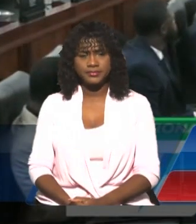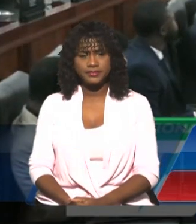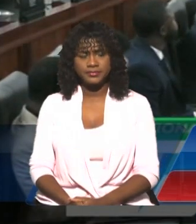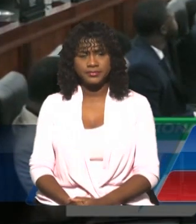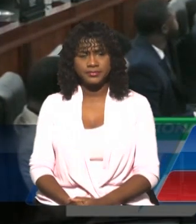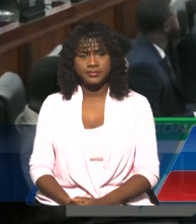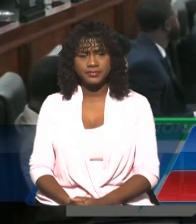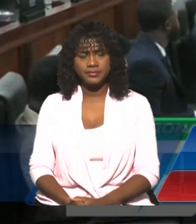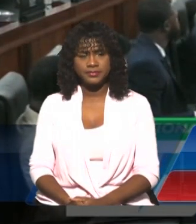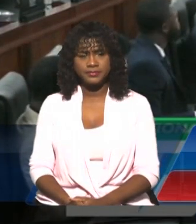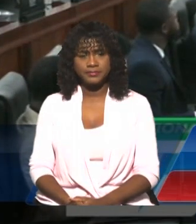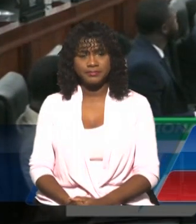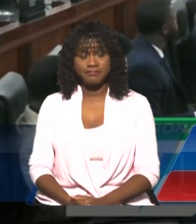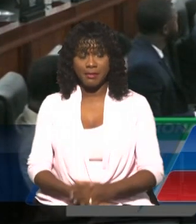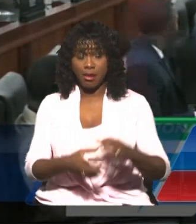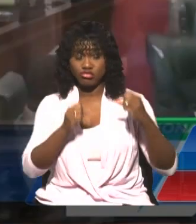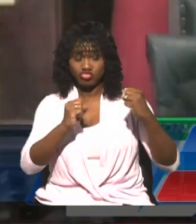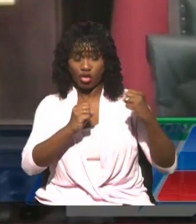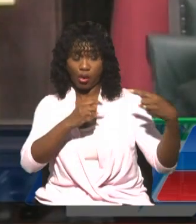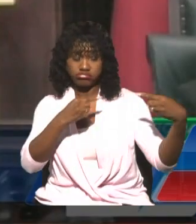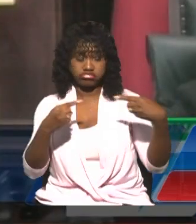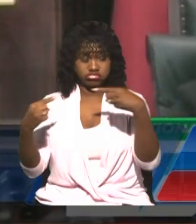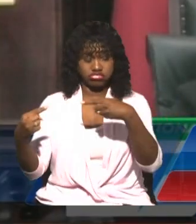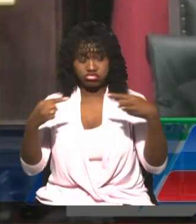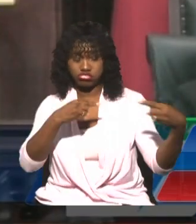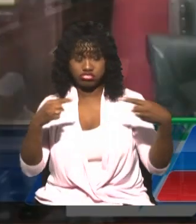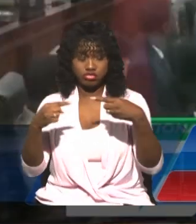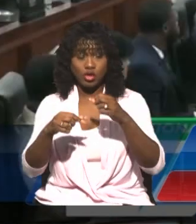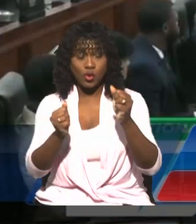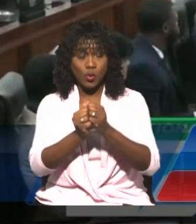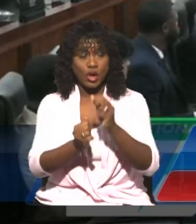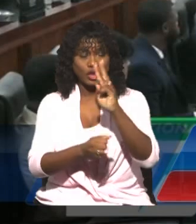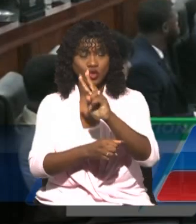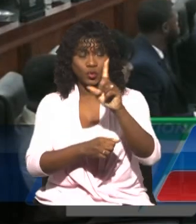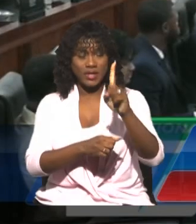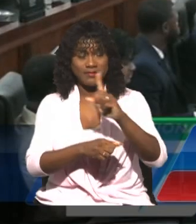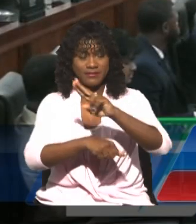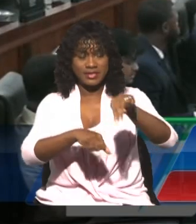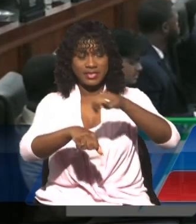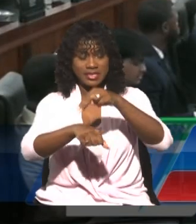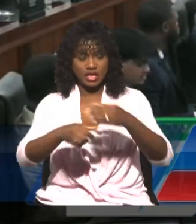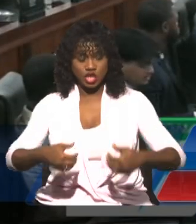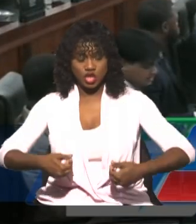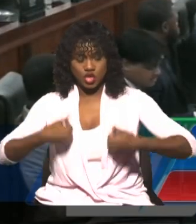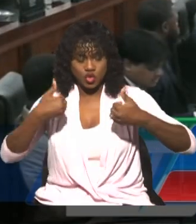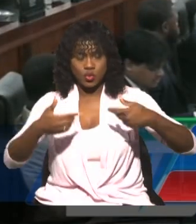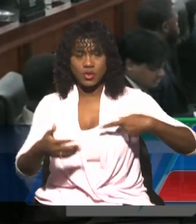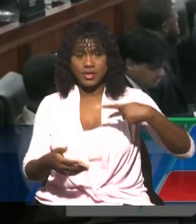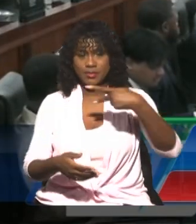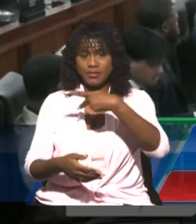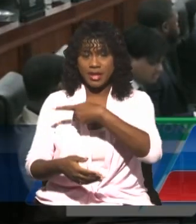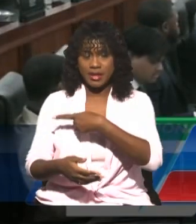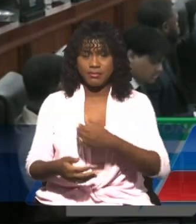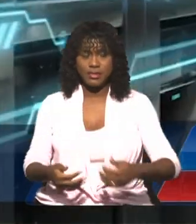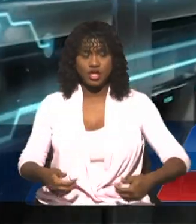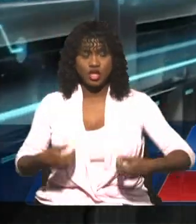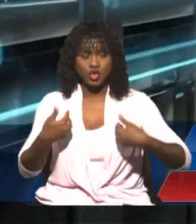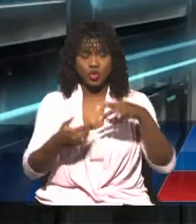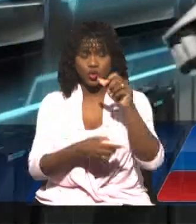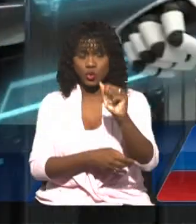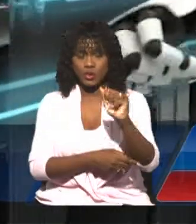No punches were held back during debate at the 21st National Youth Parliament on Monday, as the Youth Attorney General, Aaliyah Millet